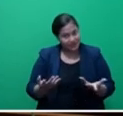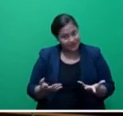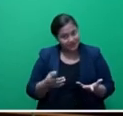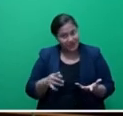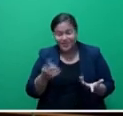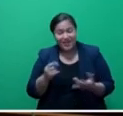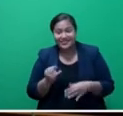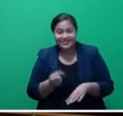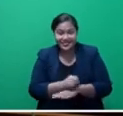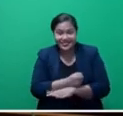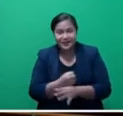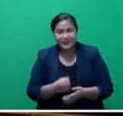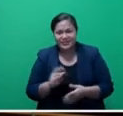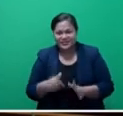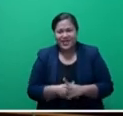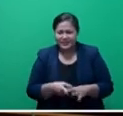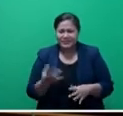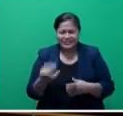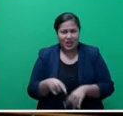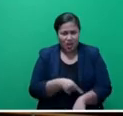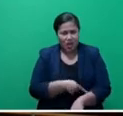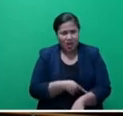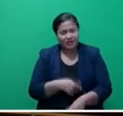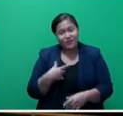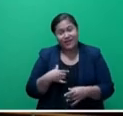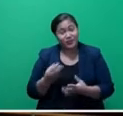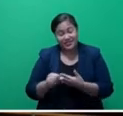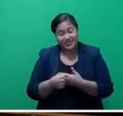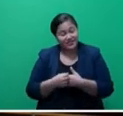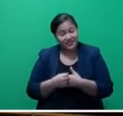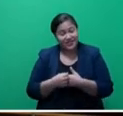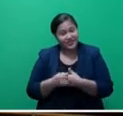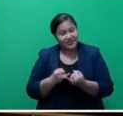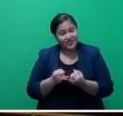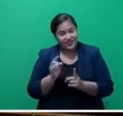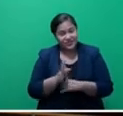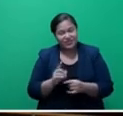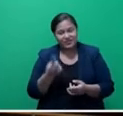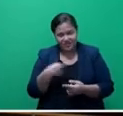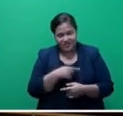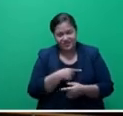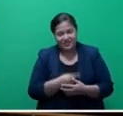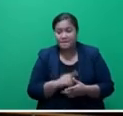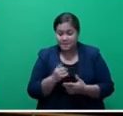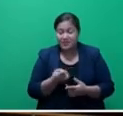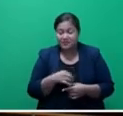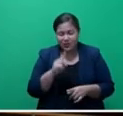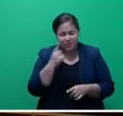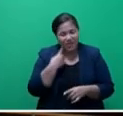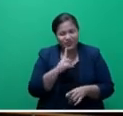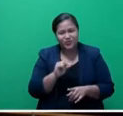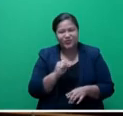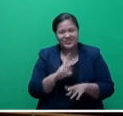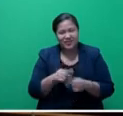So sometimes it takes longer. Safety is paramount. That's what's important to us. But we are doing something about it to